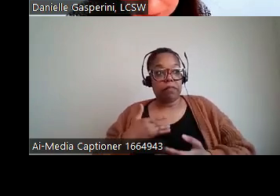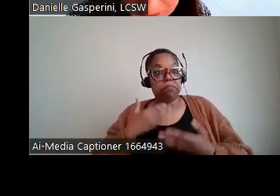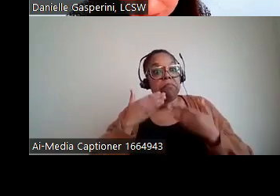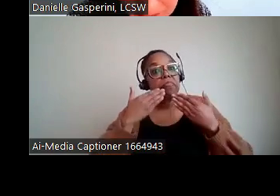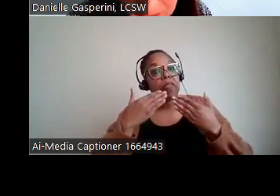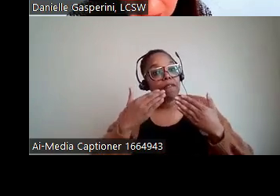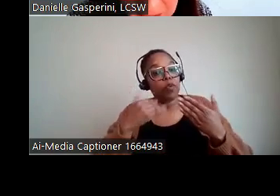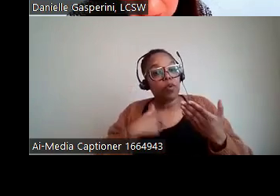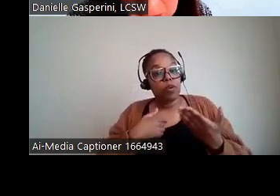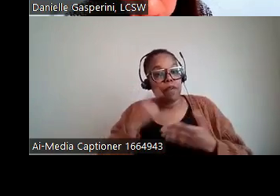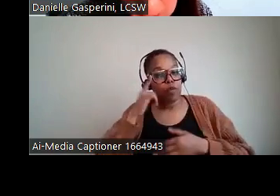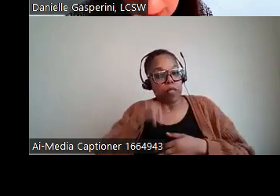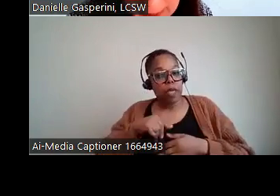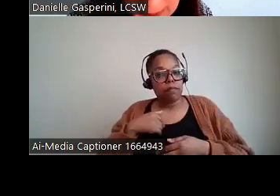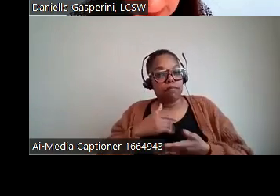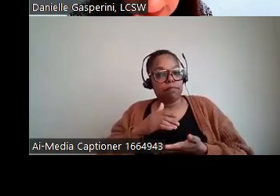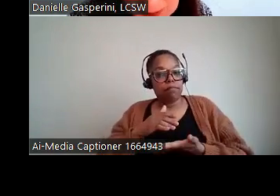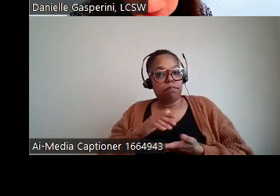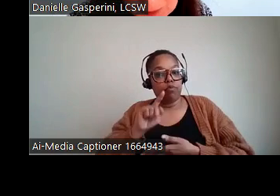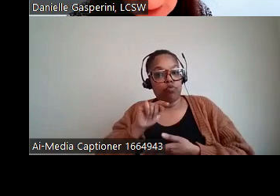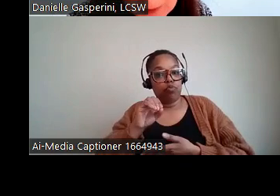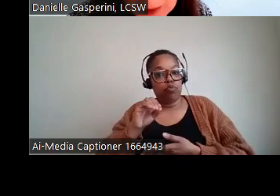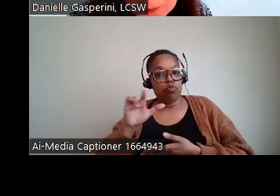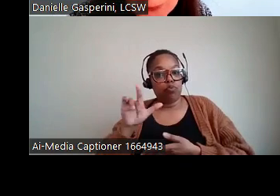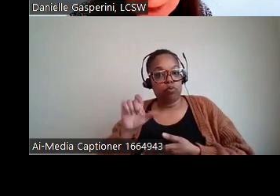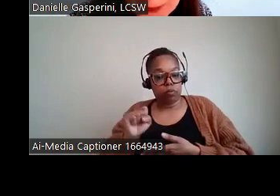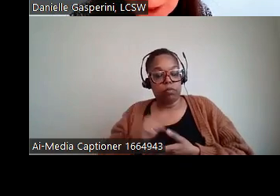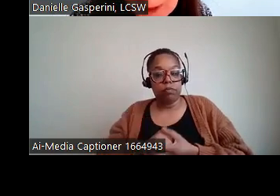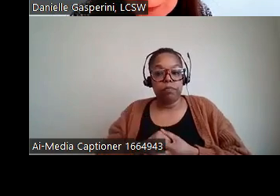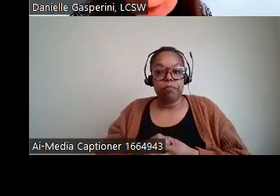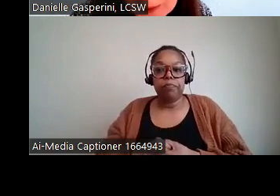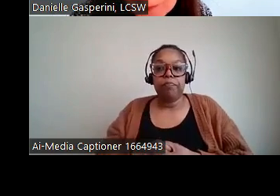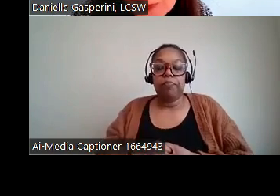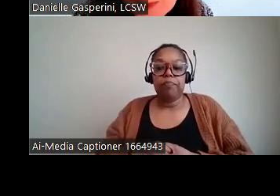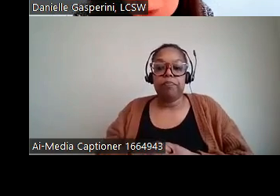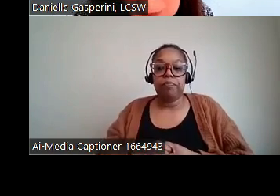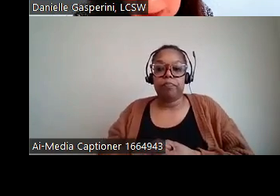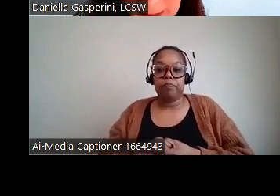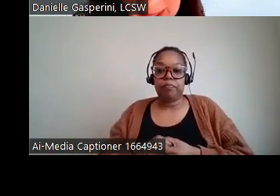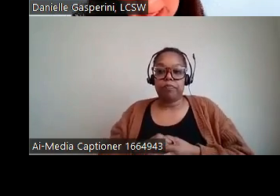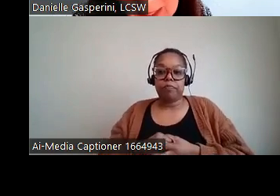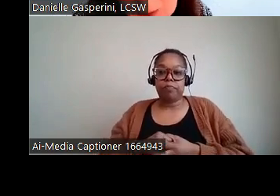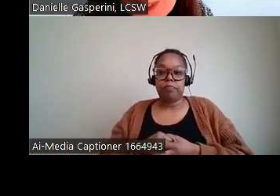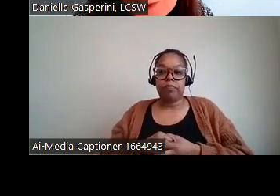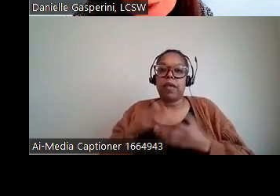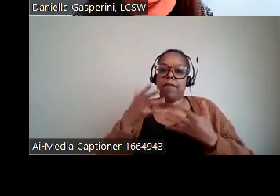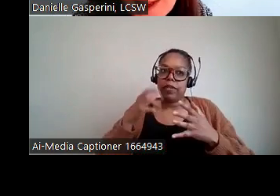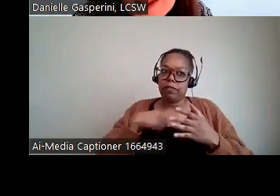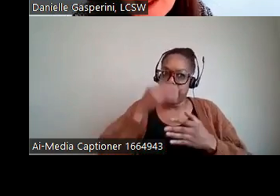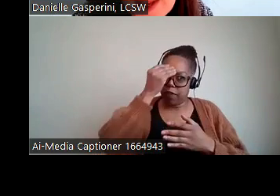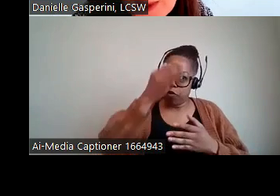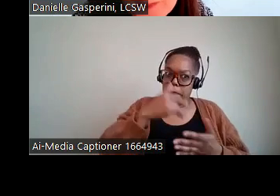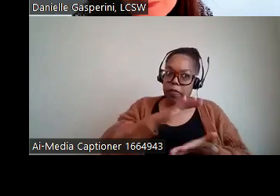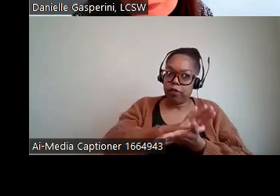moment. So I had told you about earlier about a school meeting. And so